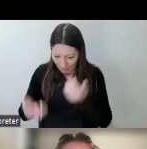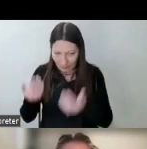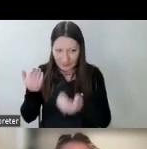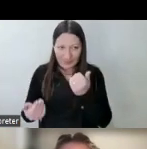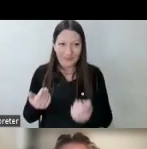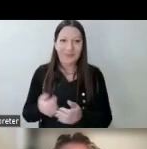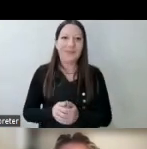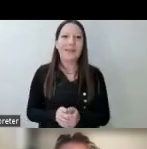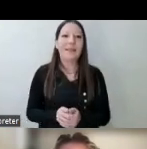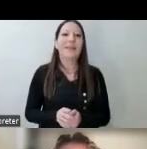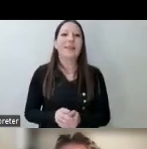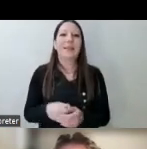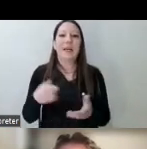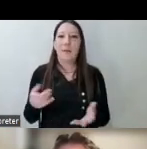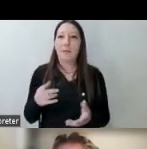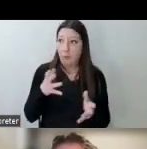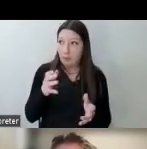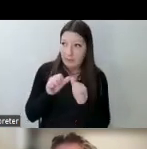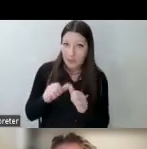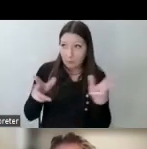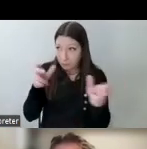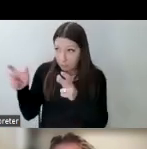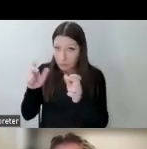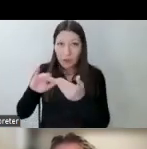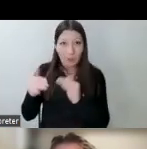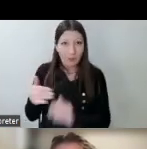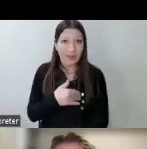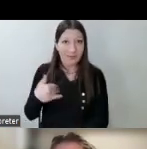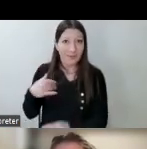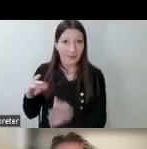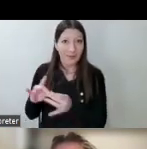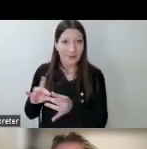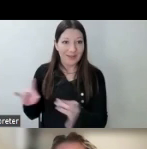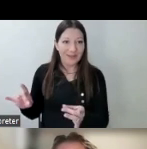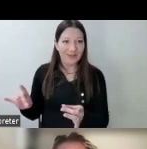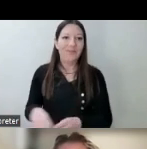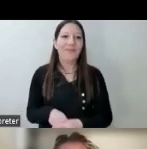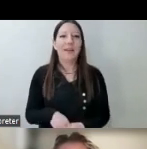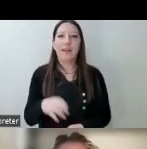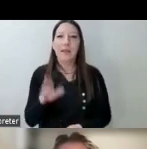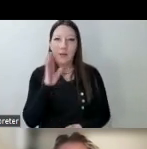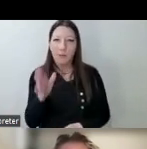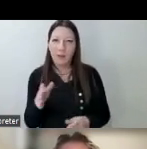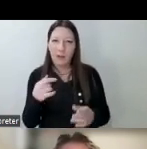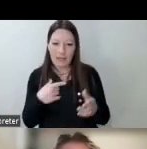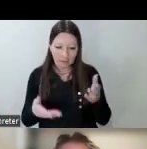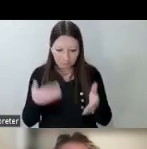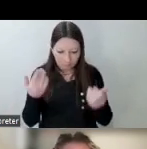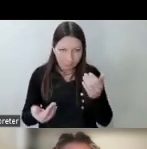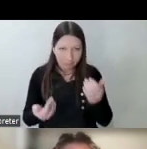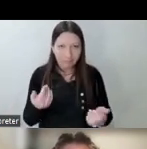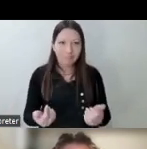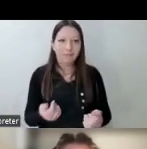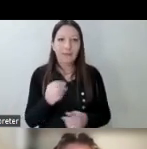through the Manitoba archives, news articles, and other sources of community-based knowledge, such as the Whiteshell Natural History Museum